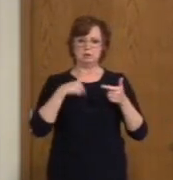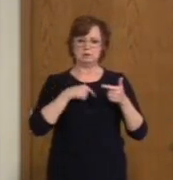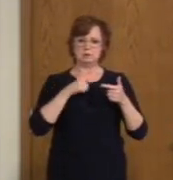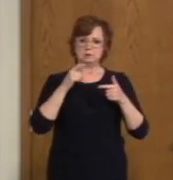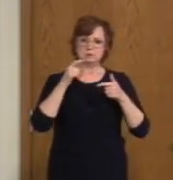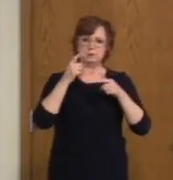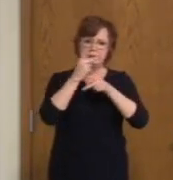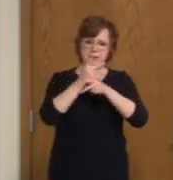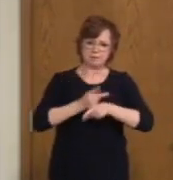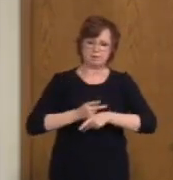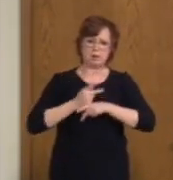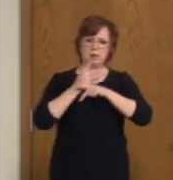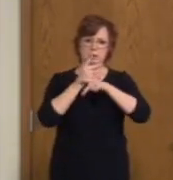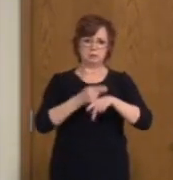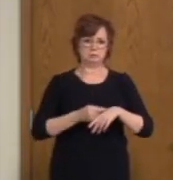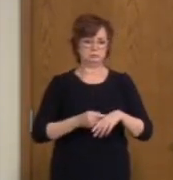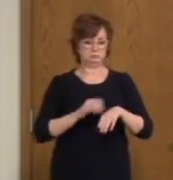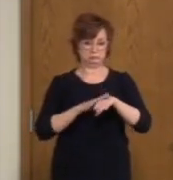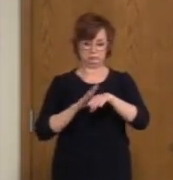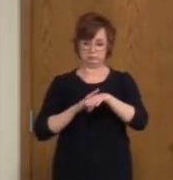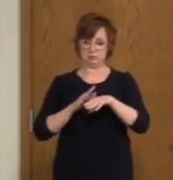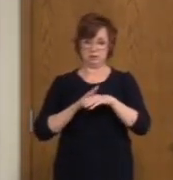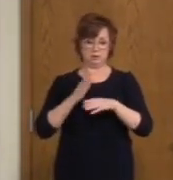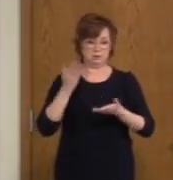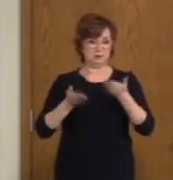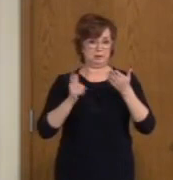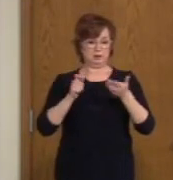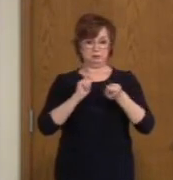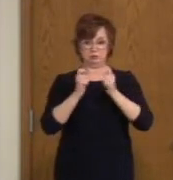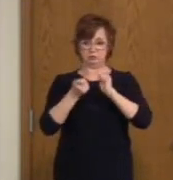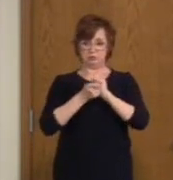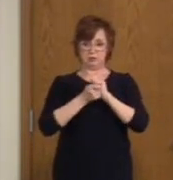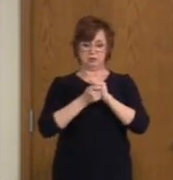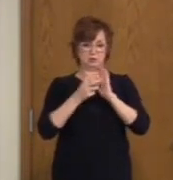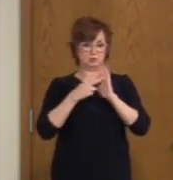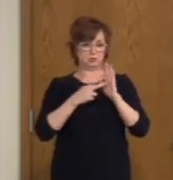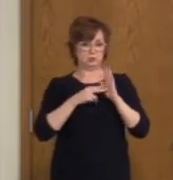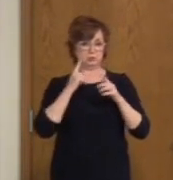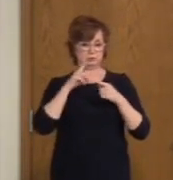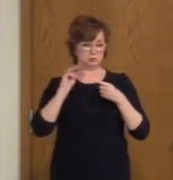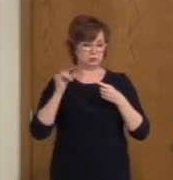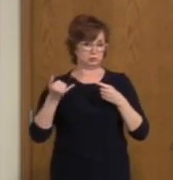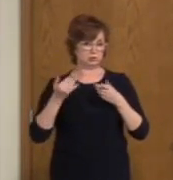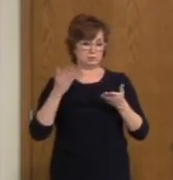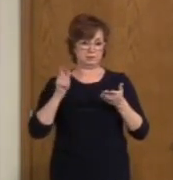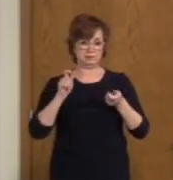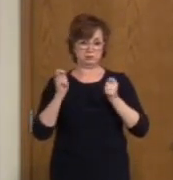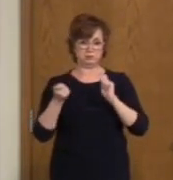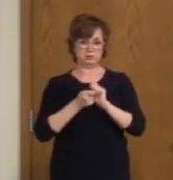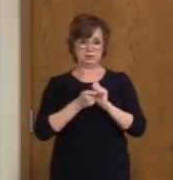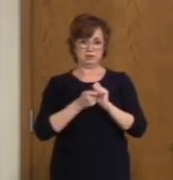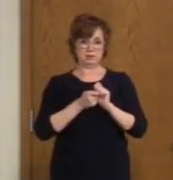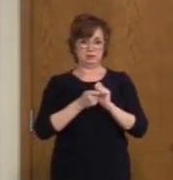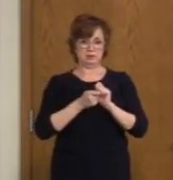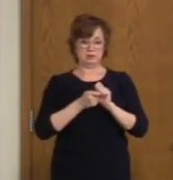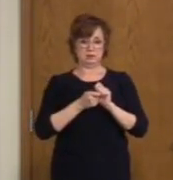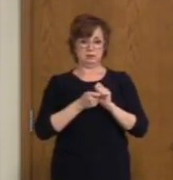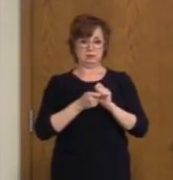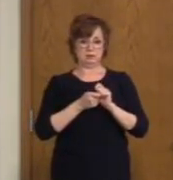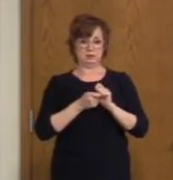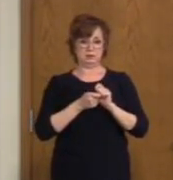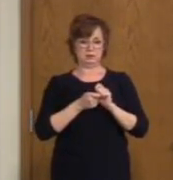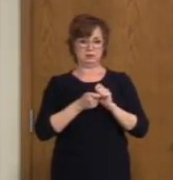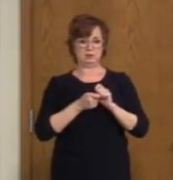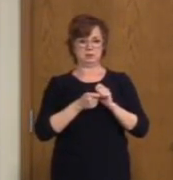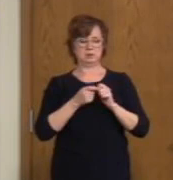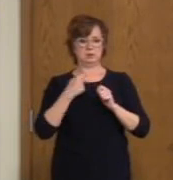make a more serious decision with respect to restrictions in Moose Jaw in the days ahead. That should not be the first place that any government goes,